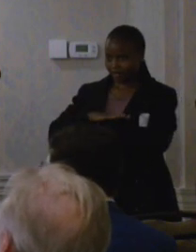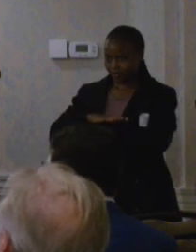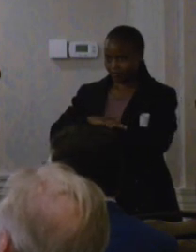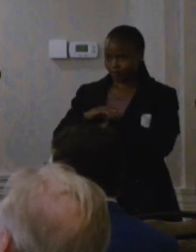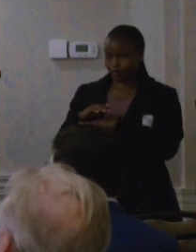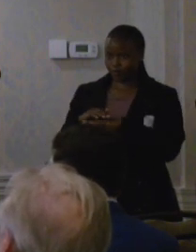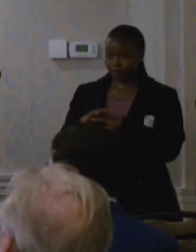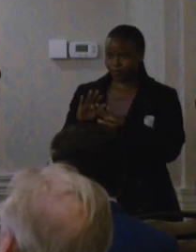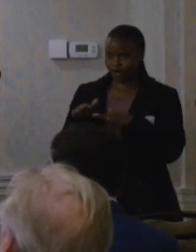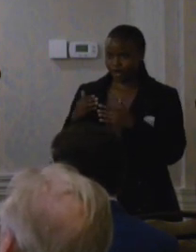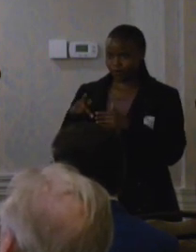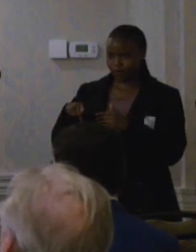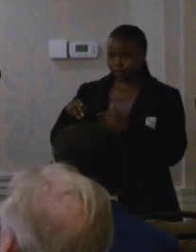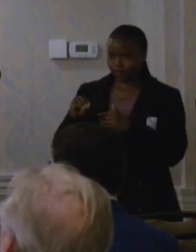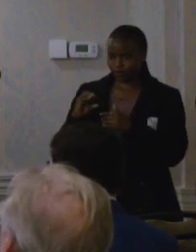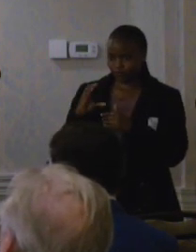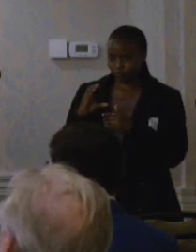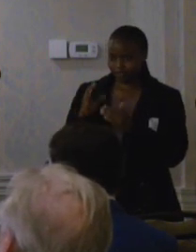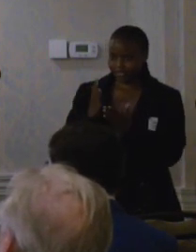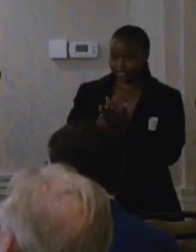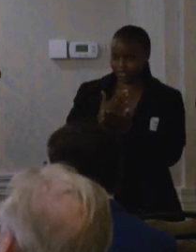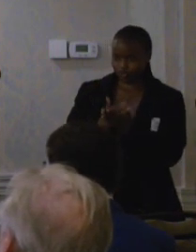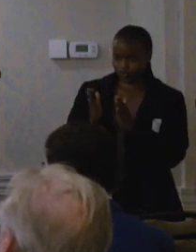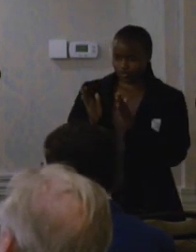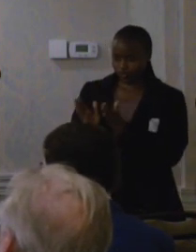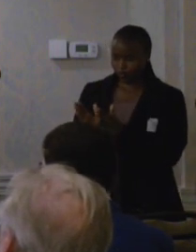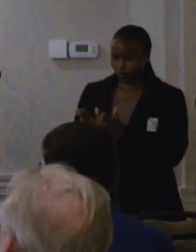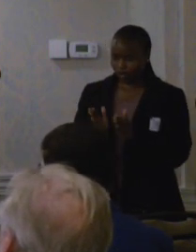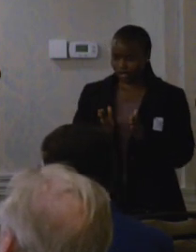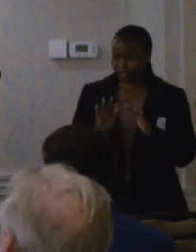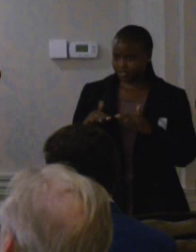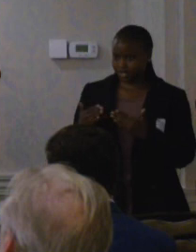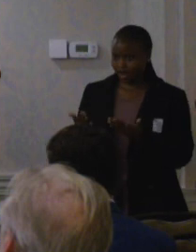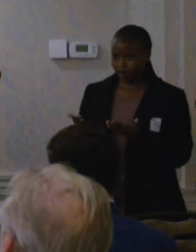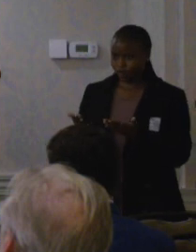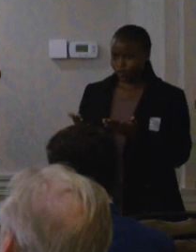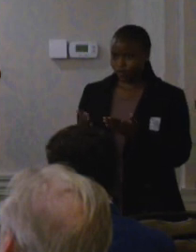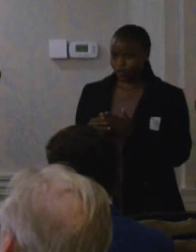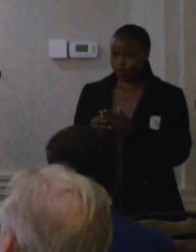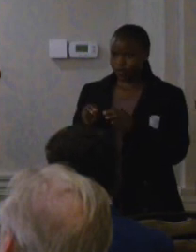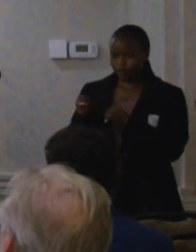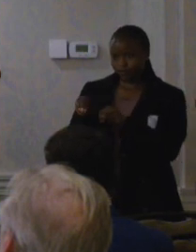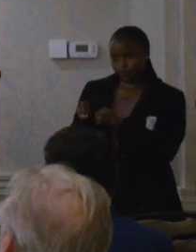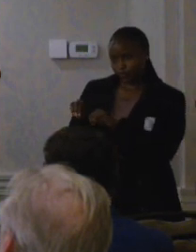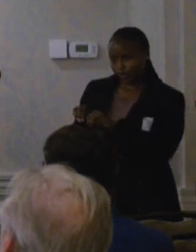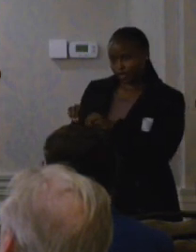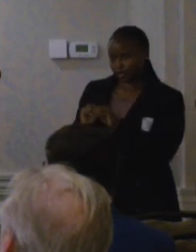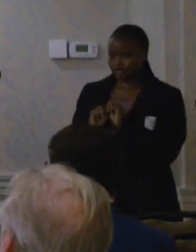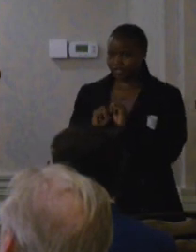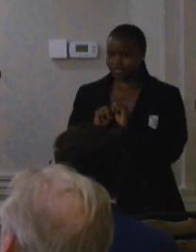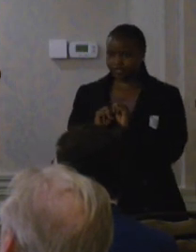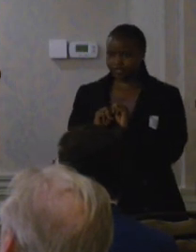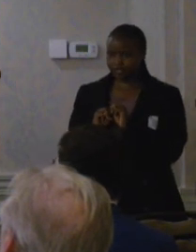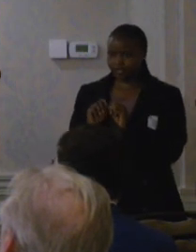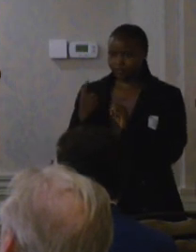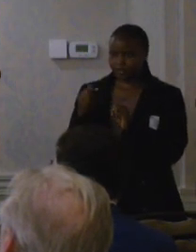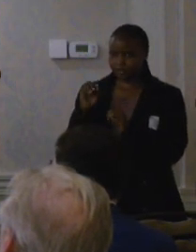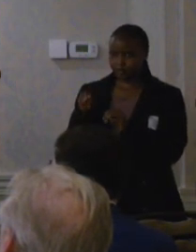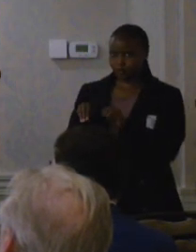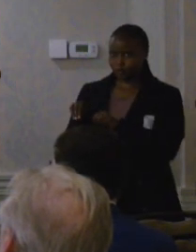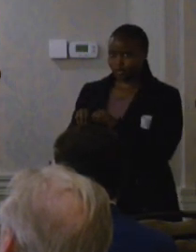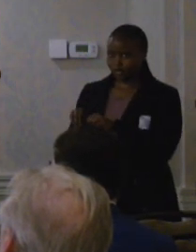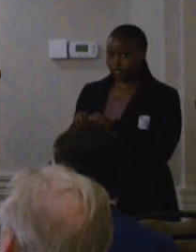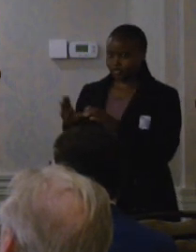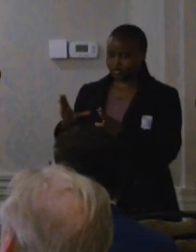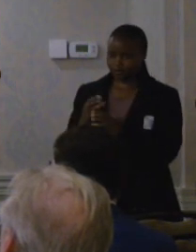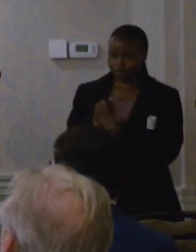on how the POC session organized on online modality and in-person modality, and they